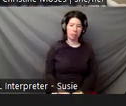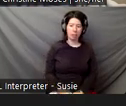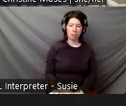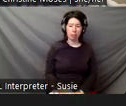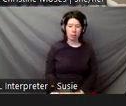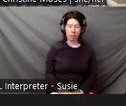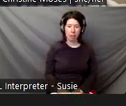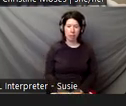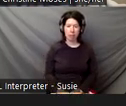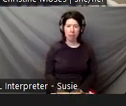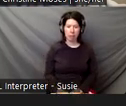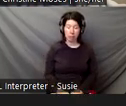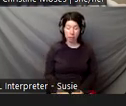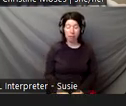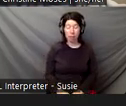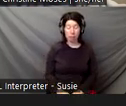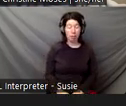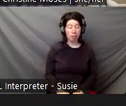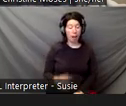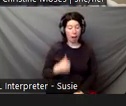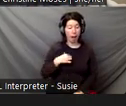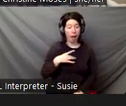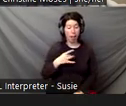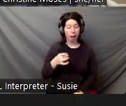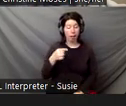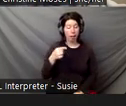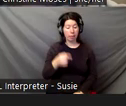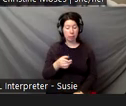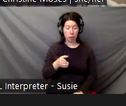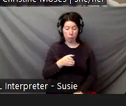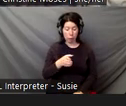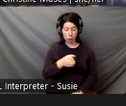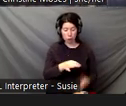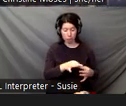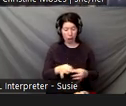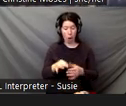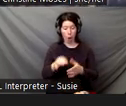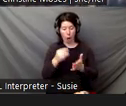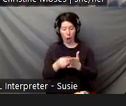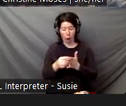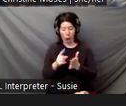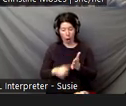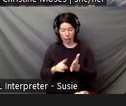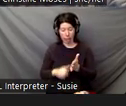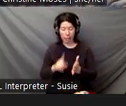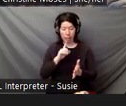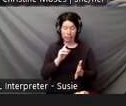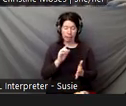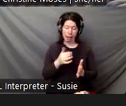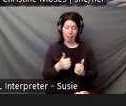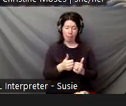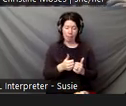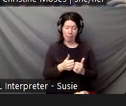So I like that where this is going with auditing and maybe getting away from the conversation around budget,